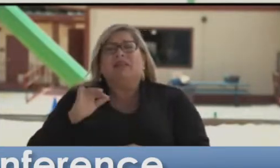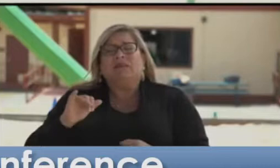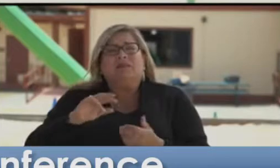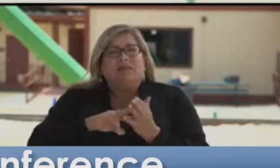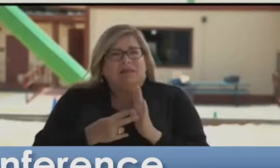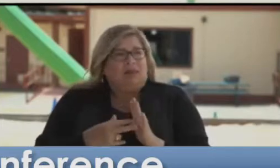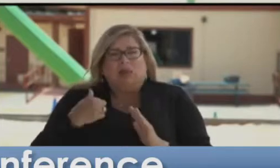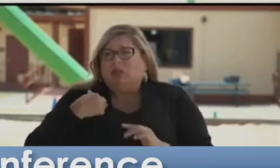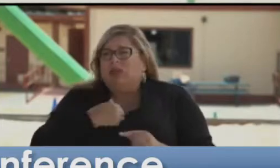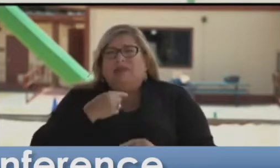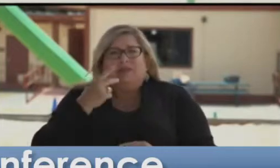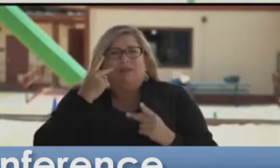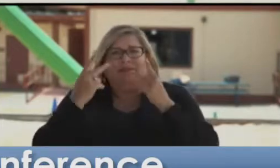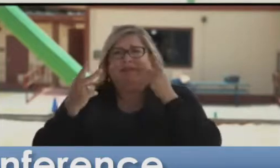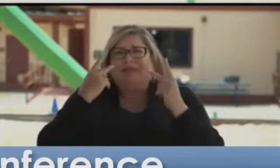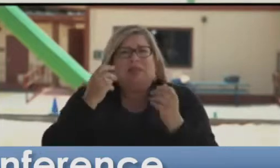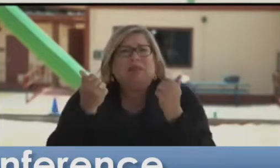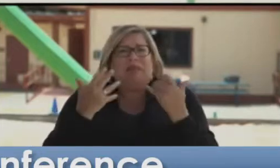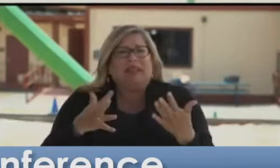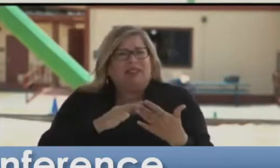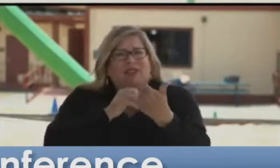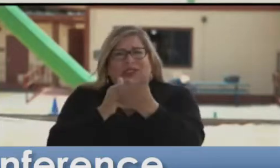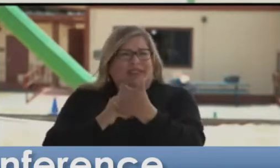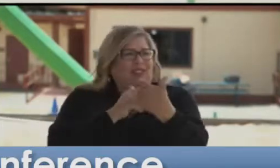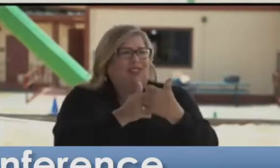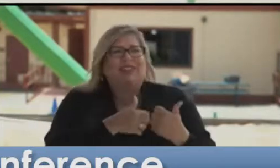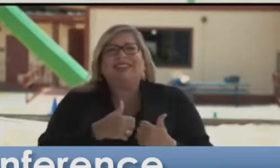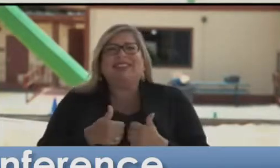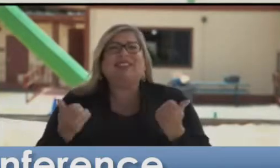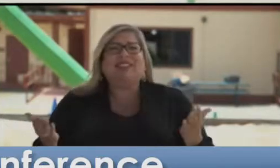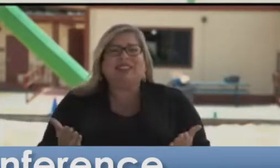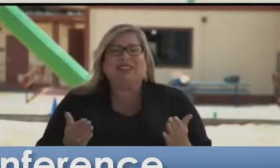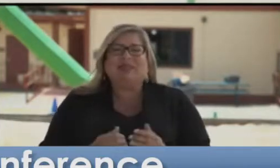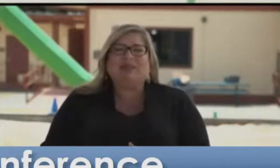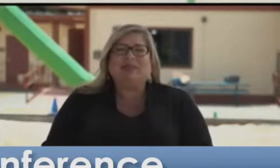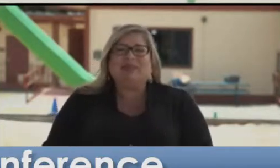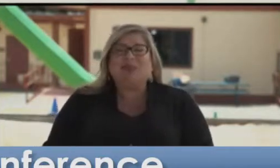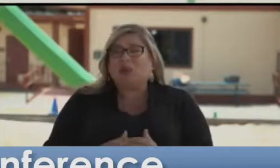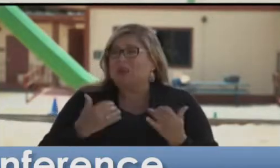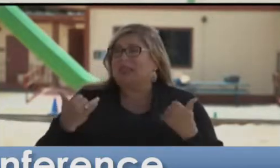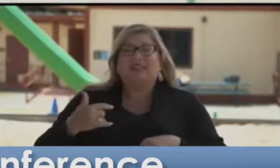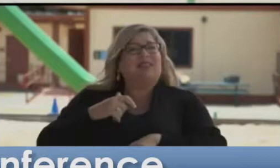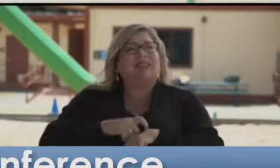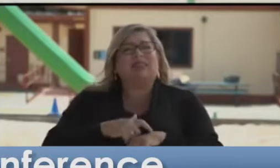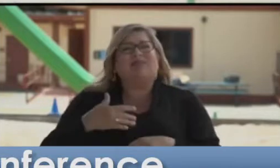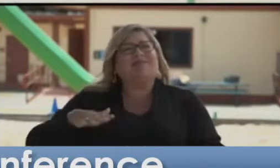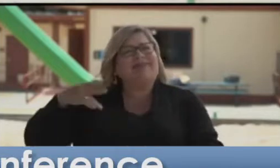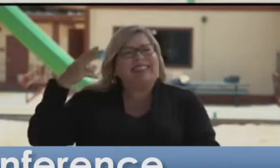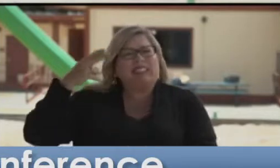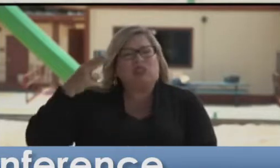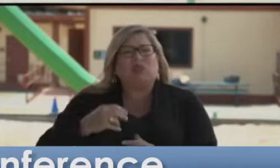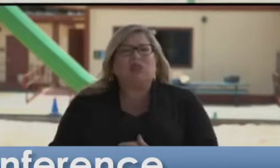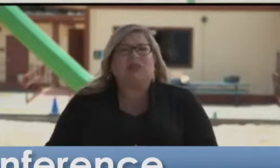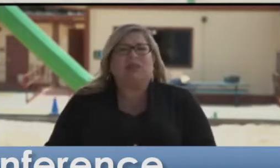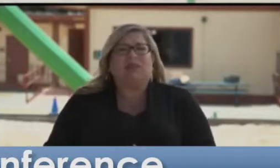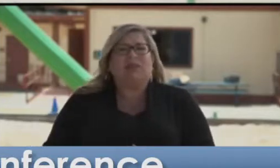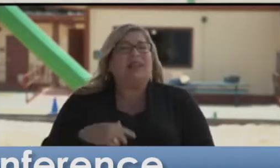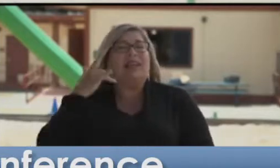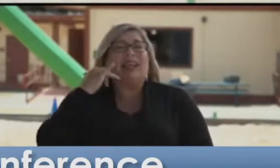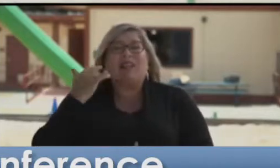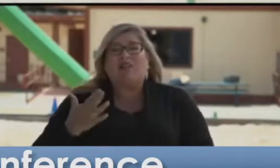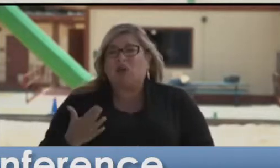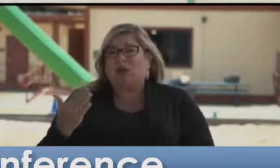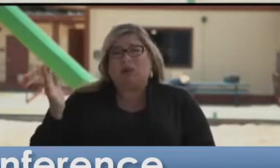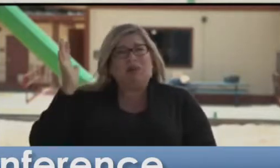much challenge to so many families in the state. So this moment is a historic one. California was the undisputed leader